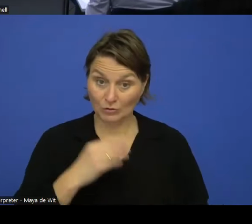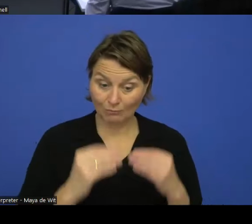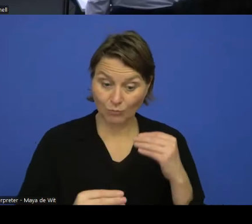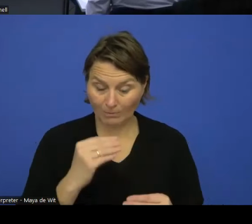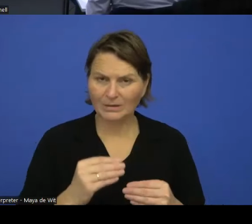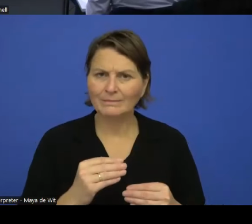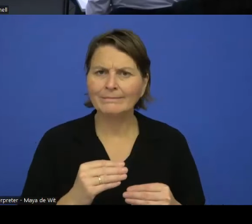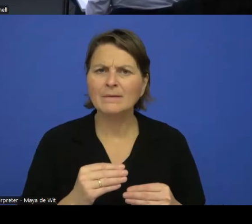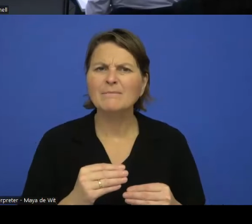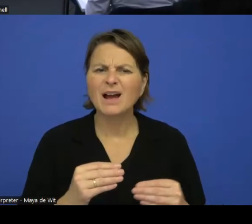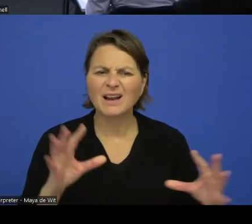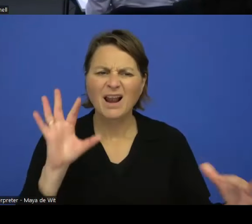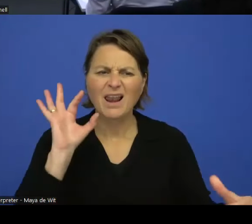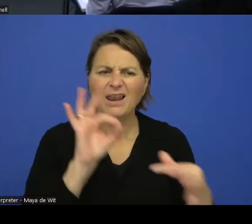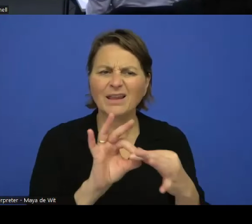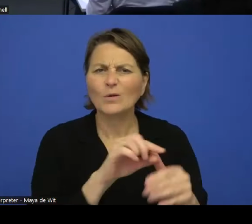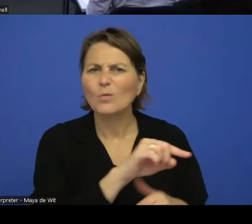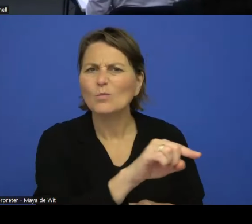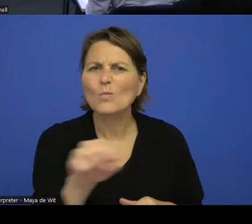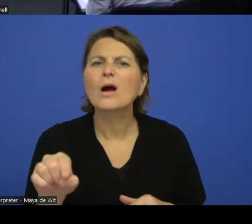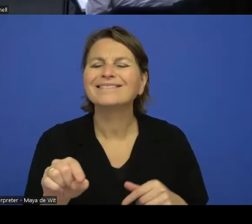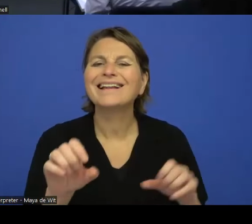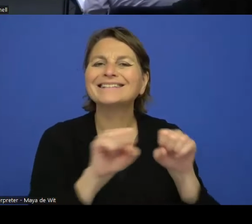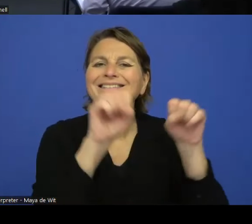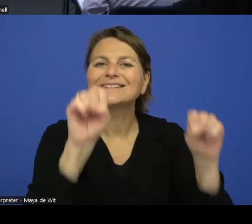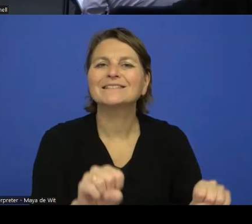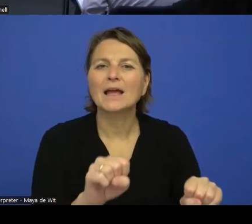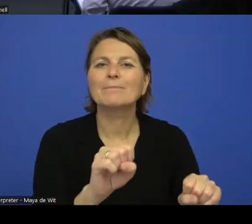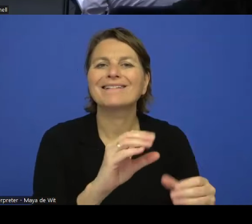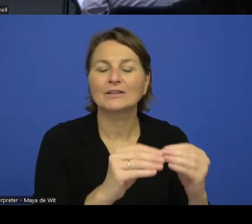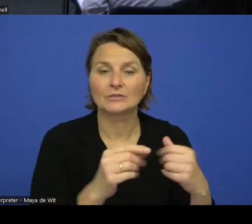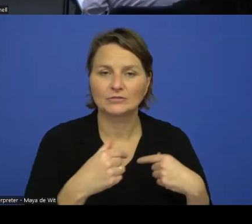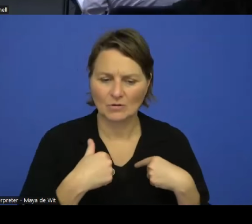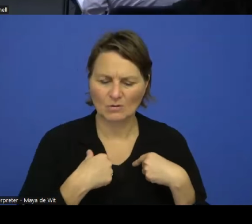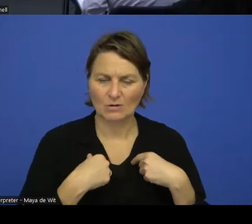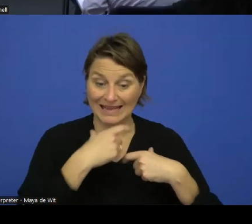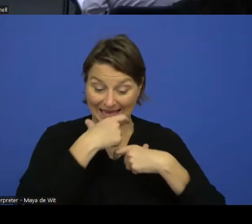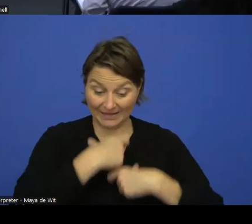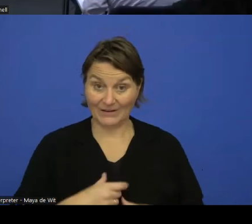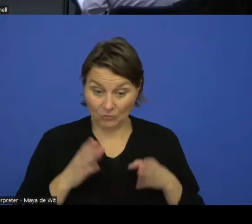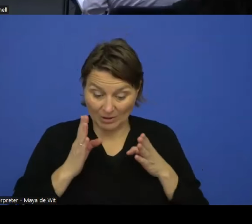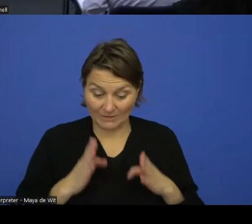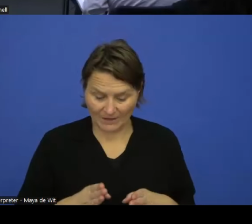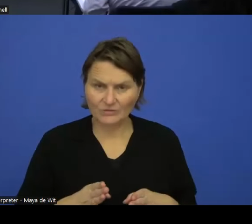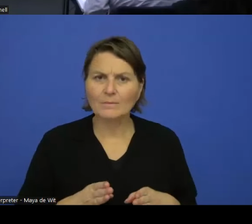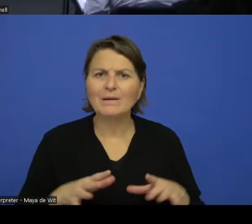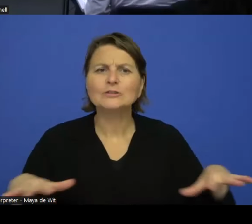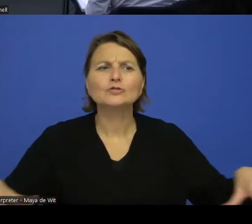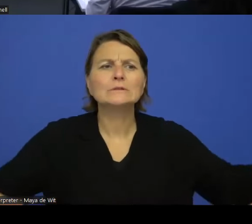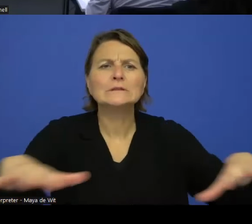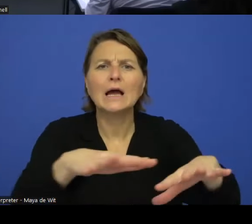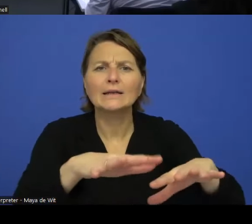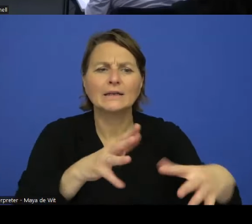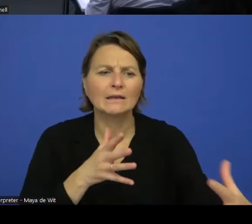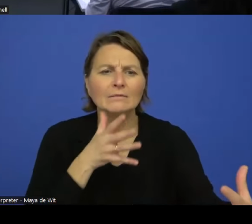issues. So it was this kind of link between the individual and wider society, and the fact that focusing on just one or the